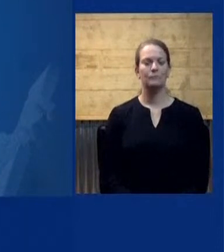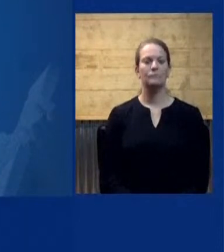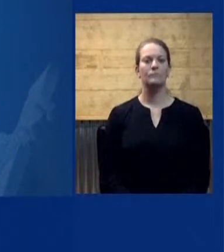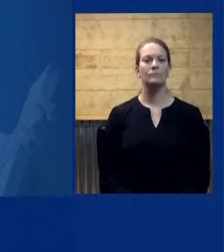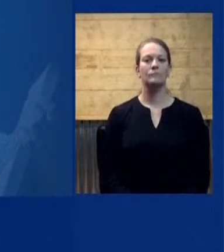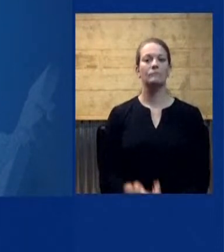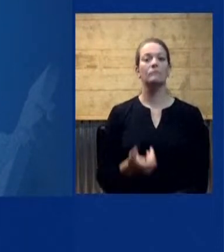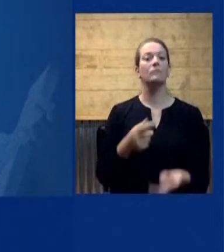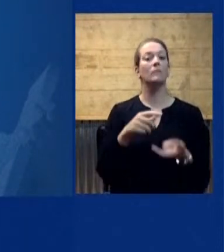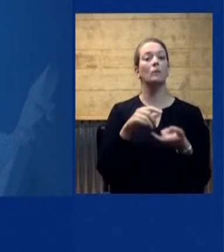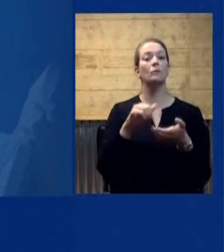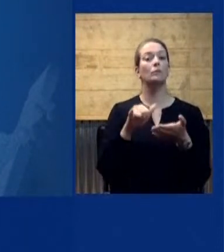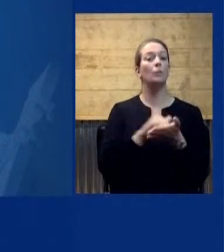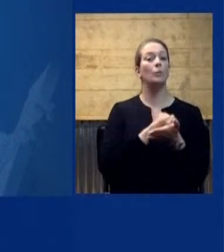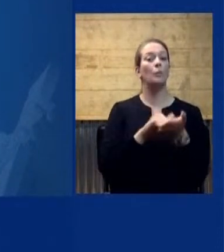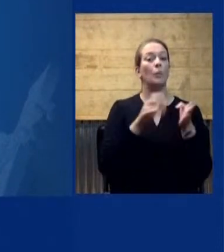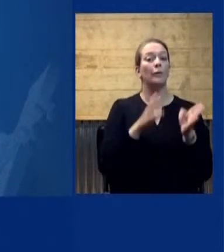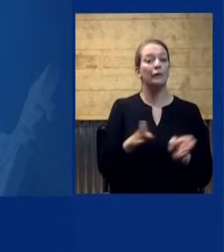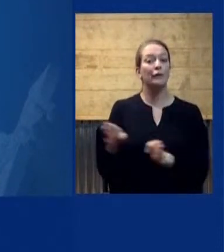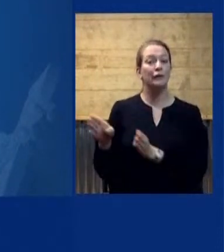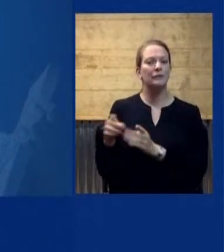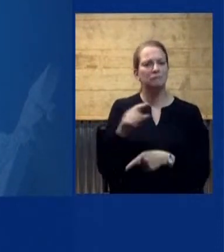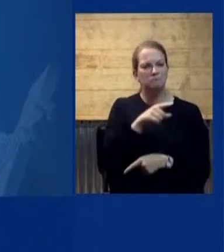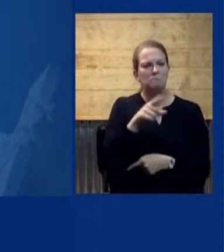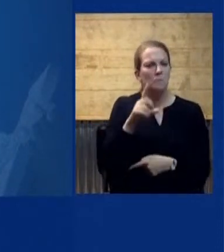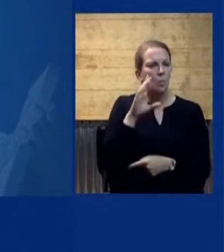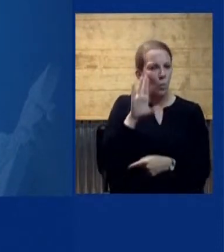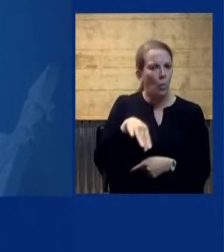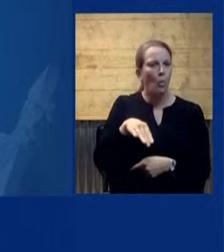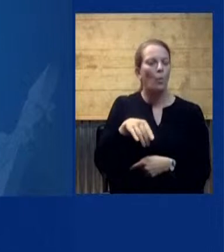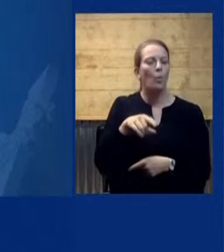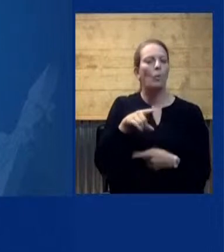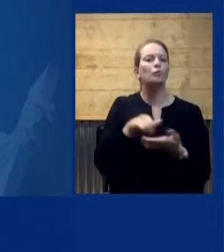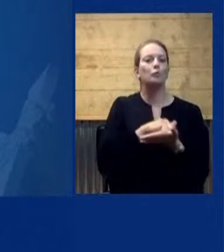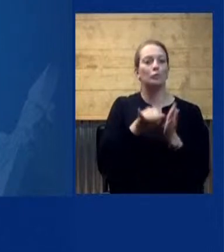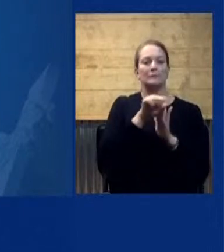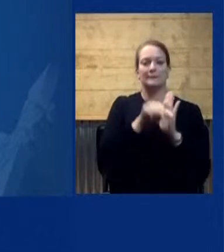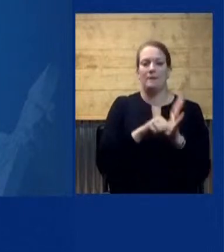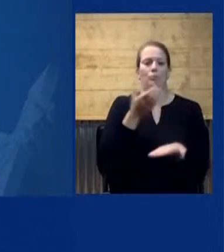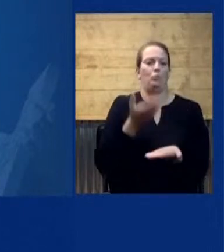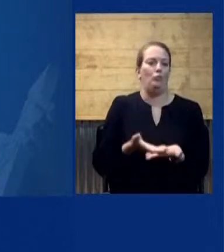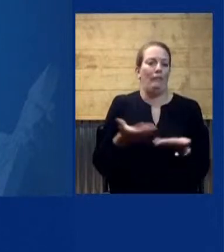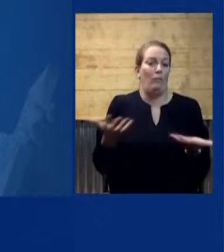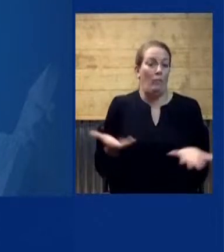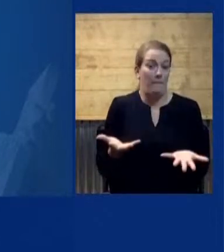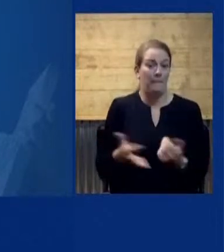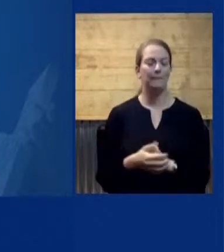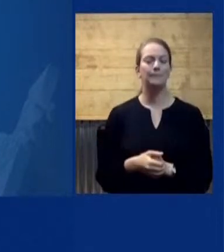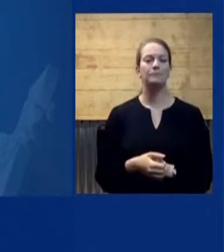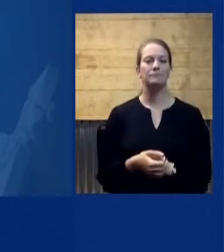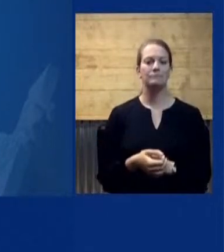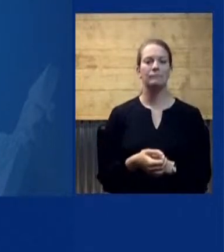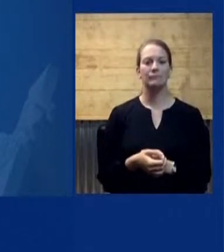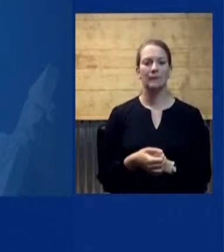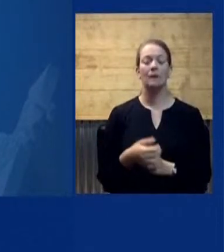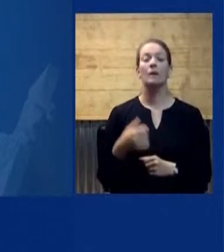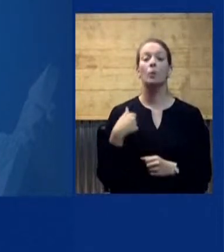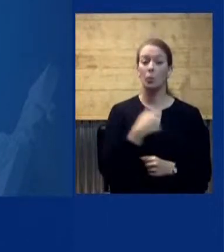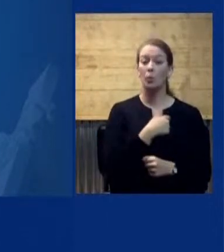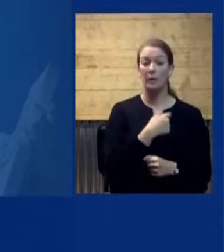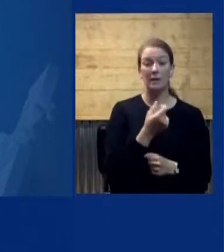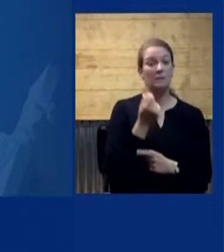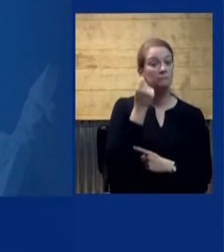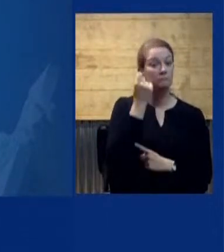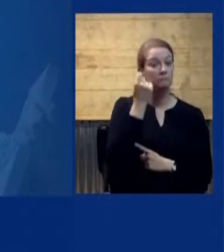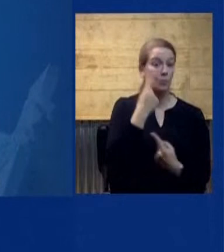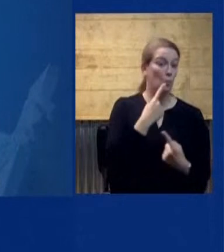Yorkers know New York State has proven 2 things as a fact. We know what works,